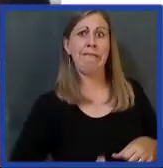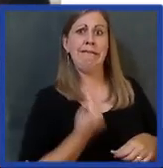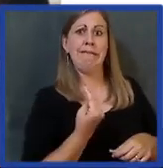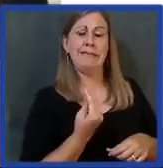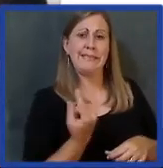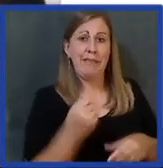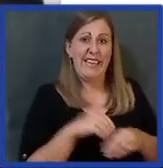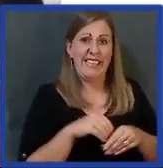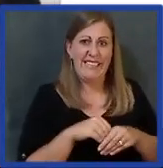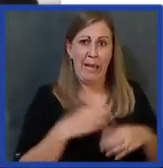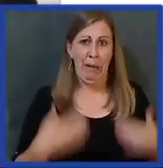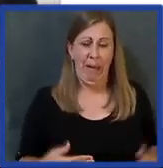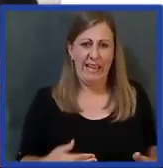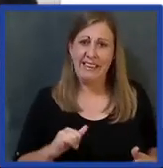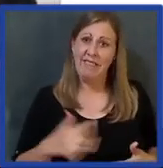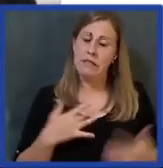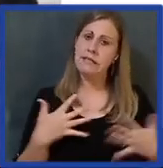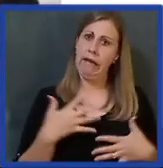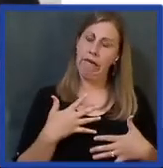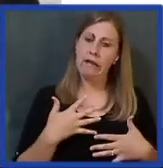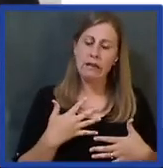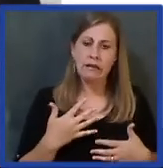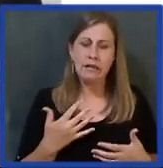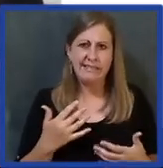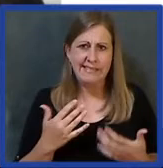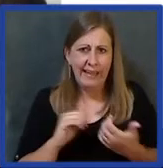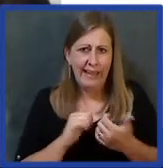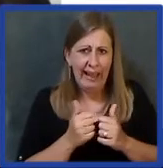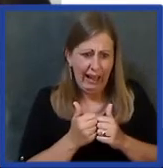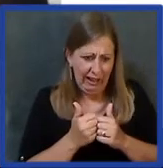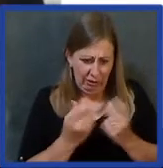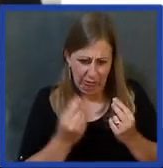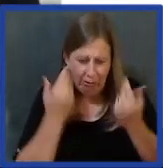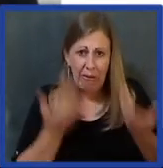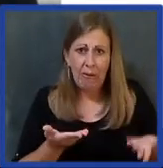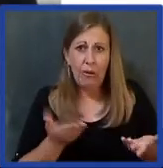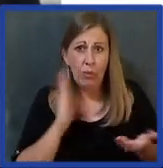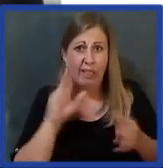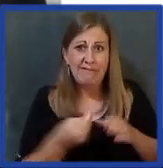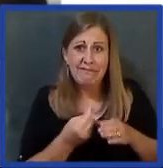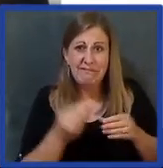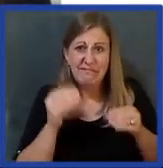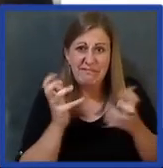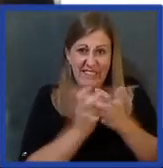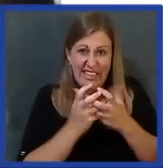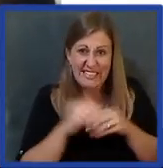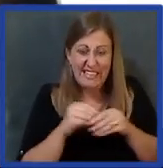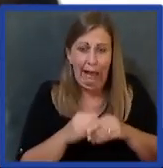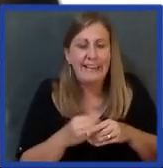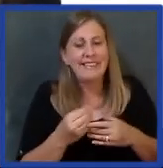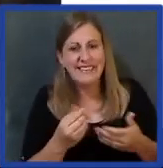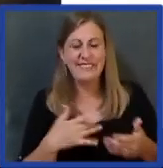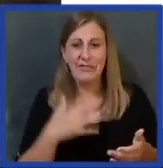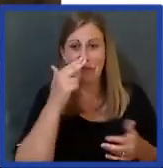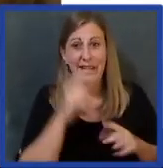was kind of just scary for me. I didn't know, like, how would I do it? Would it fit? Even though that's kind of funny, but